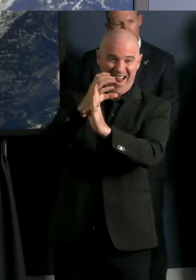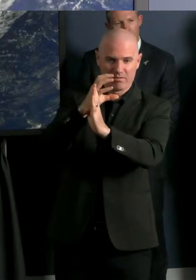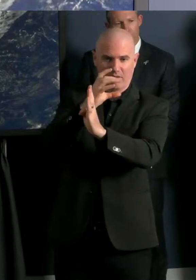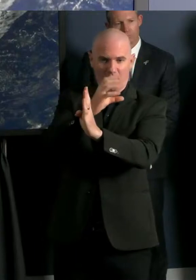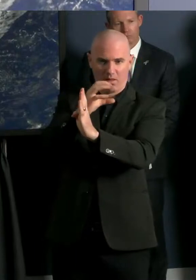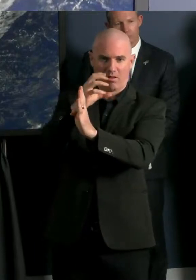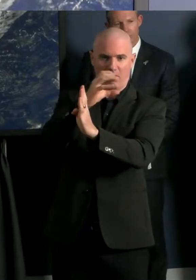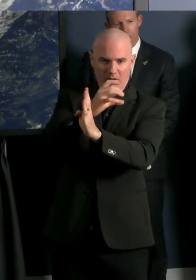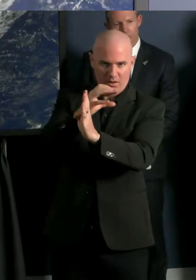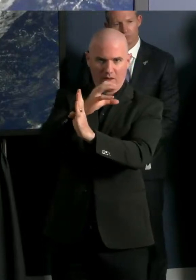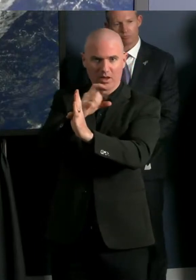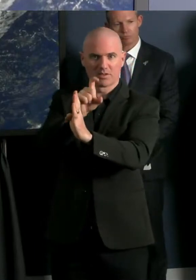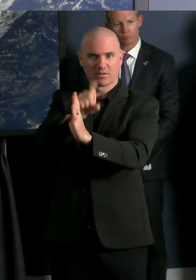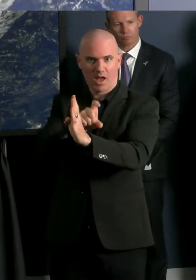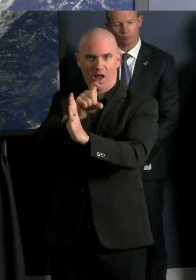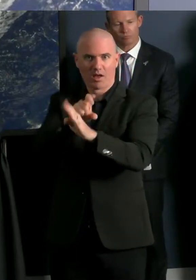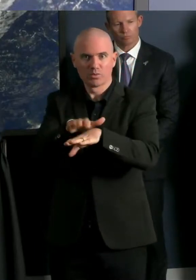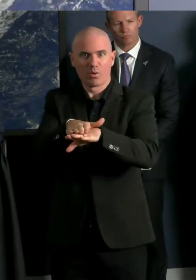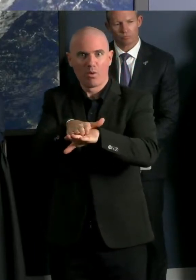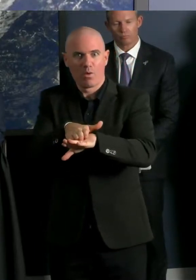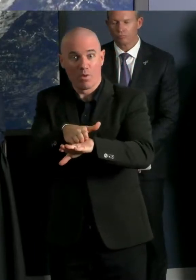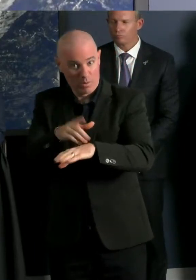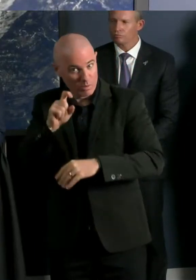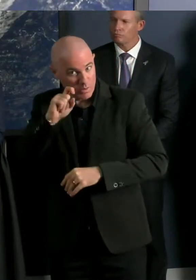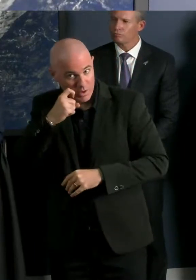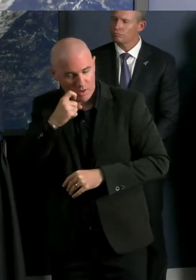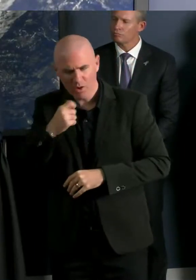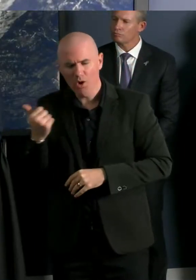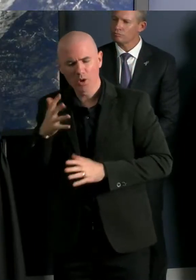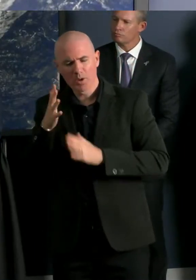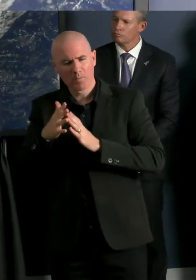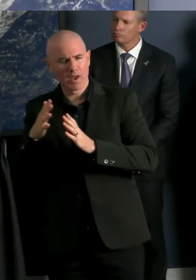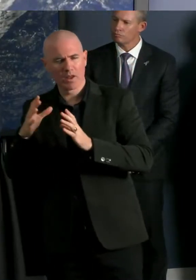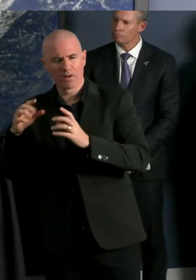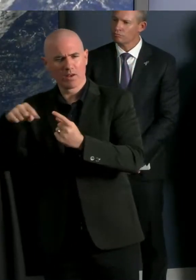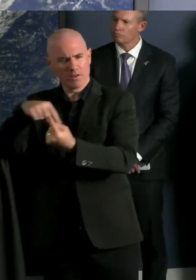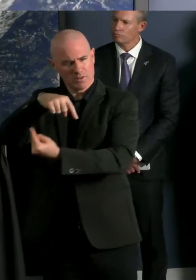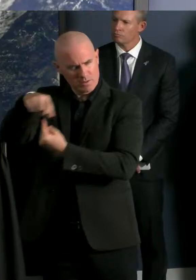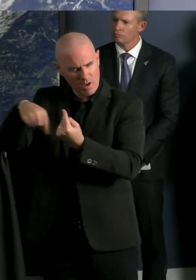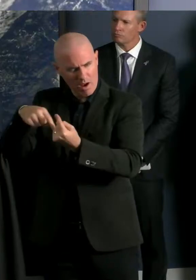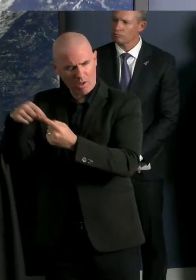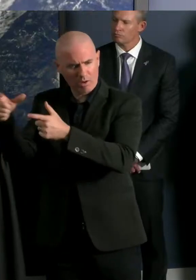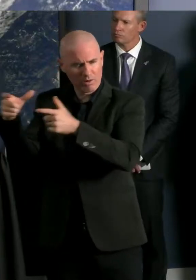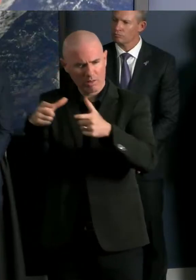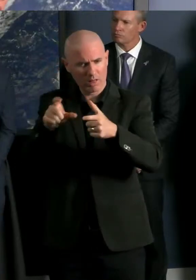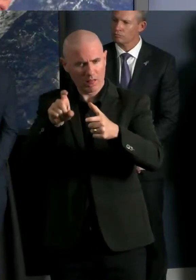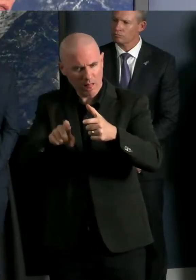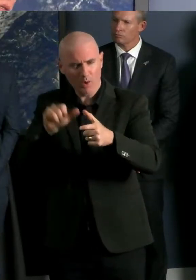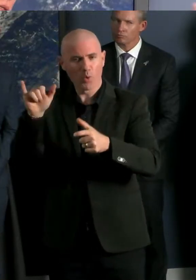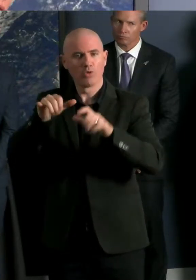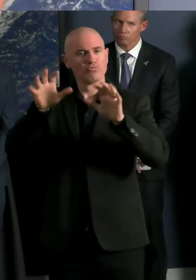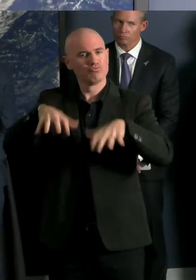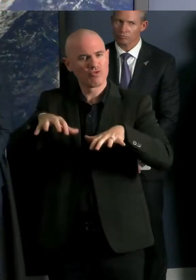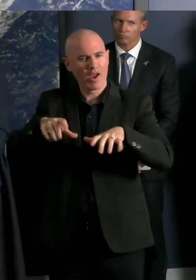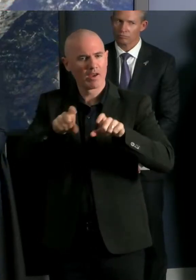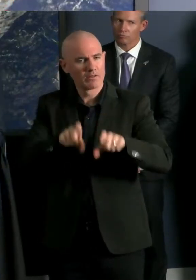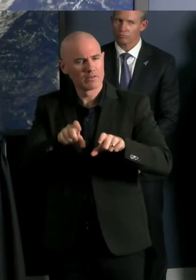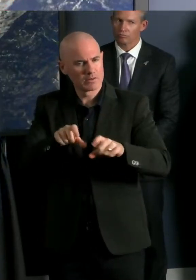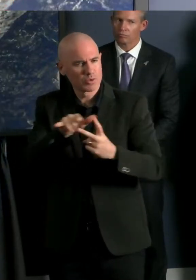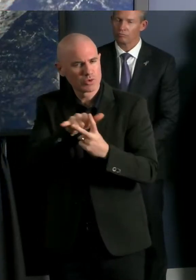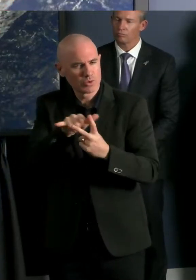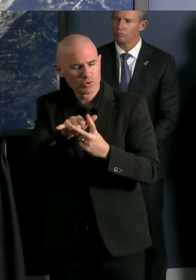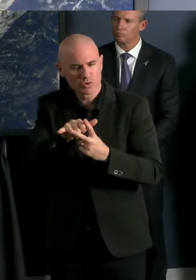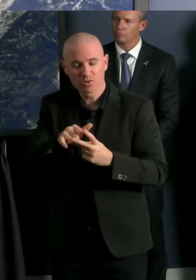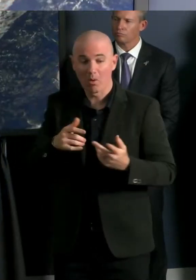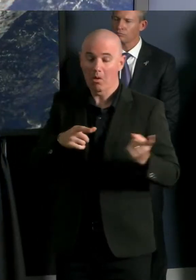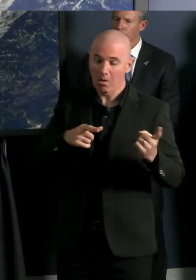band being slow. So the rain band or the cyclone? Or the cyclone, and I guess the rain that follows with it as well, to spread further.